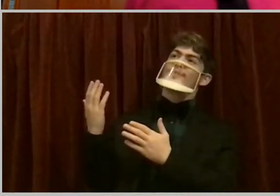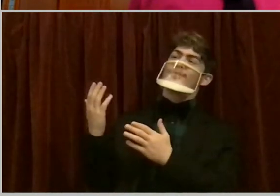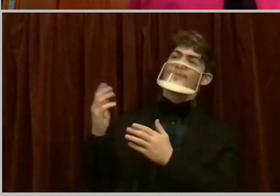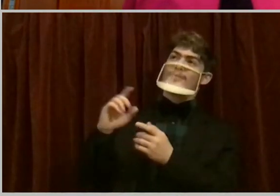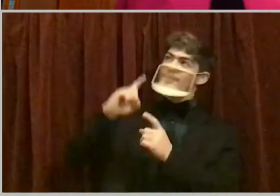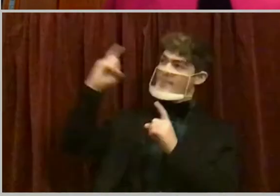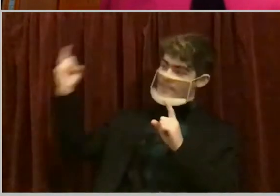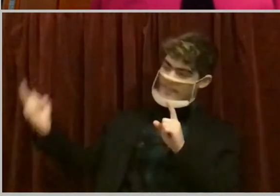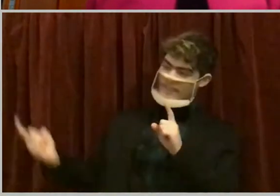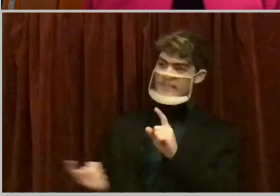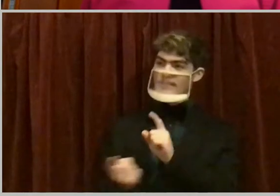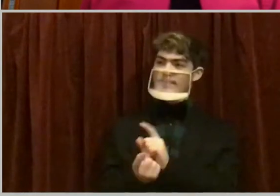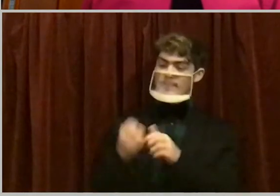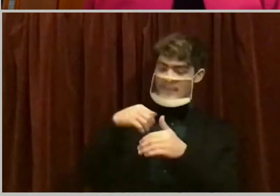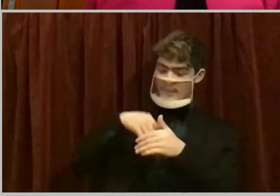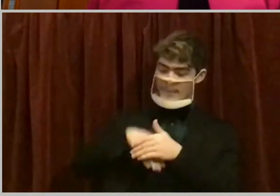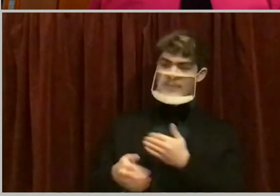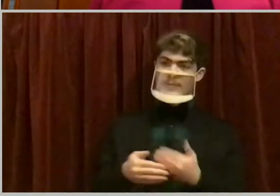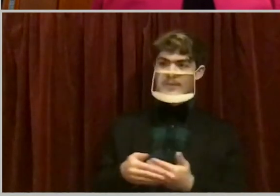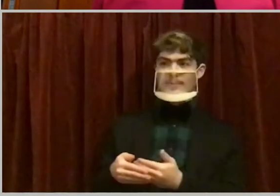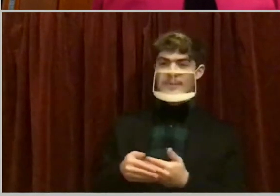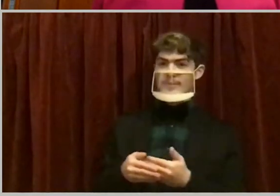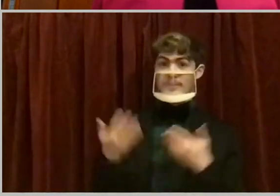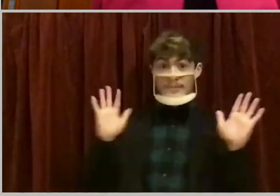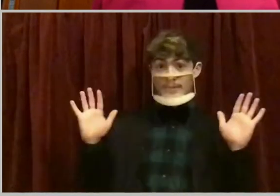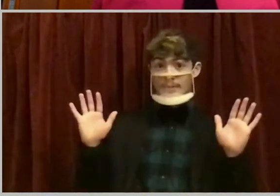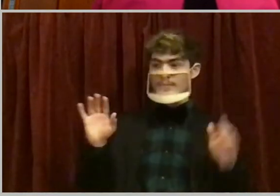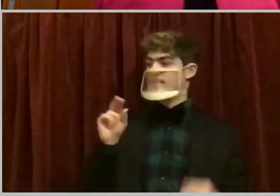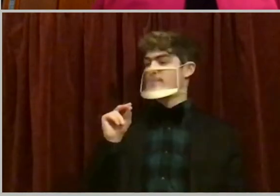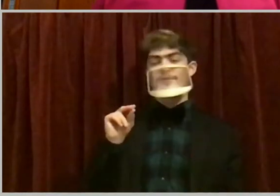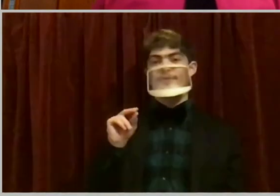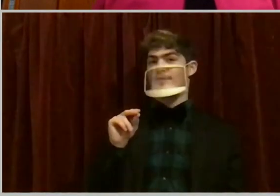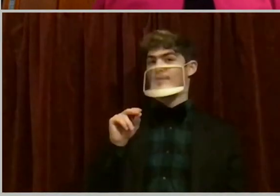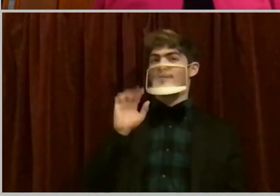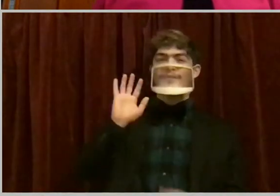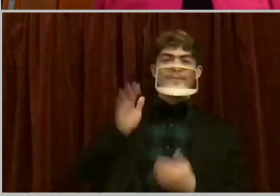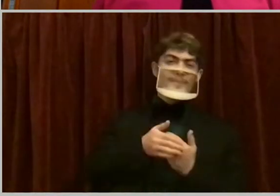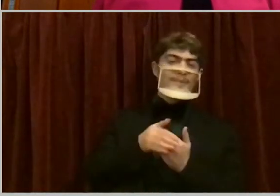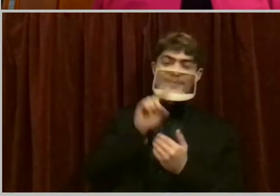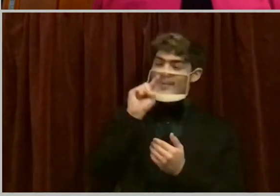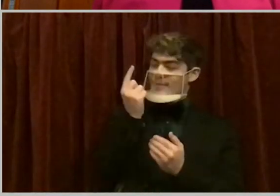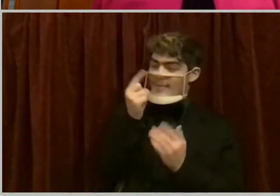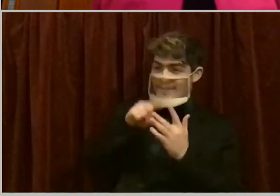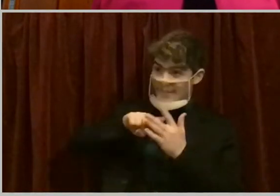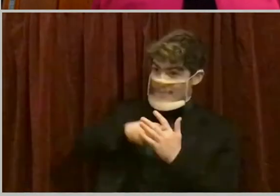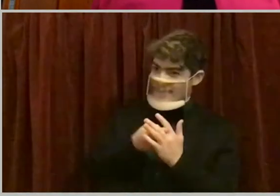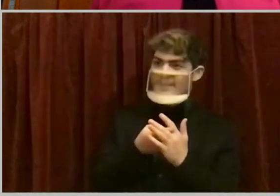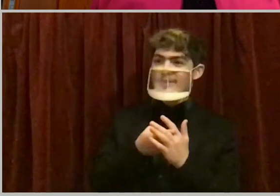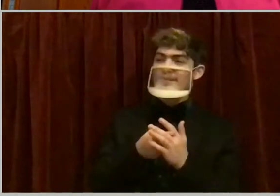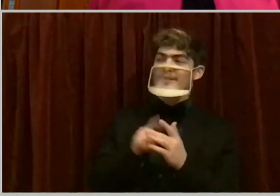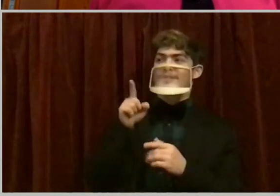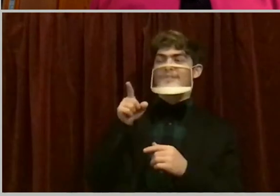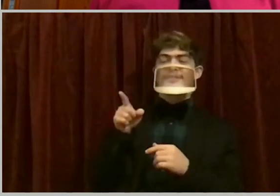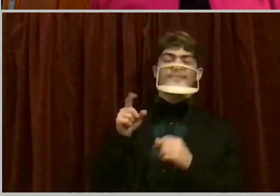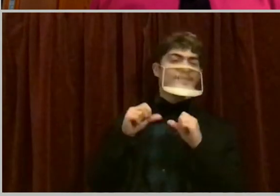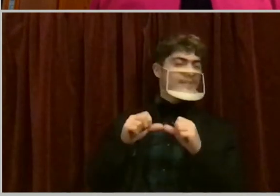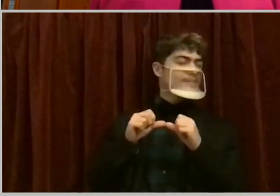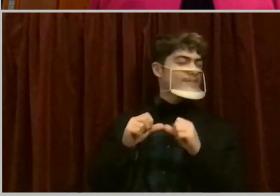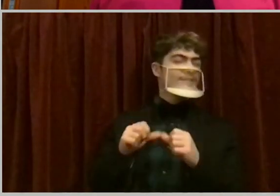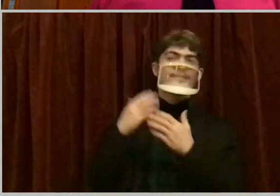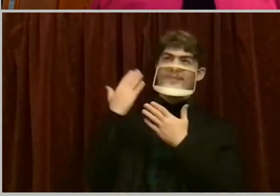baby. And it didn't stop there, Father. That was just the beginning of your compassion to this world. You had to see it all the way to the end, and you